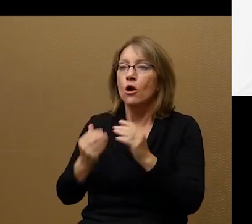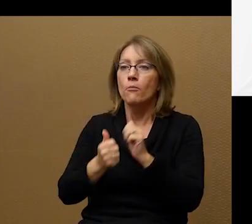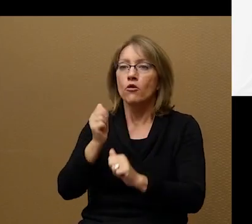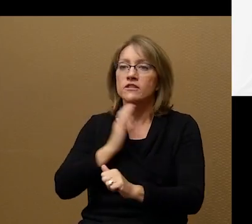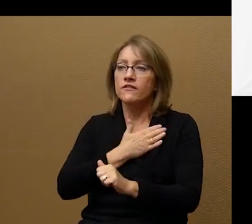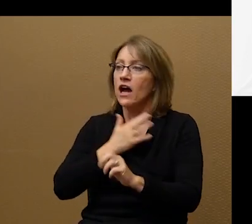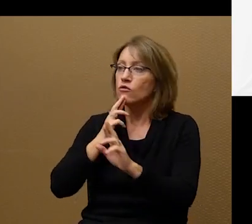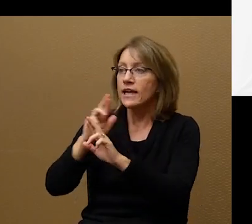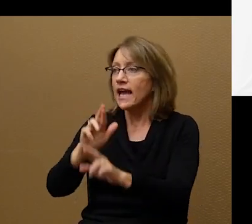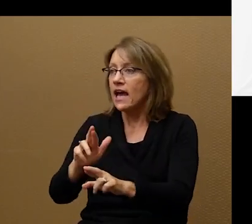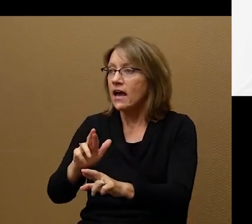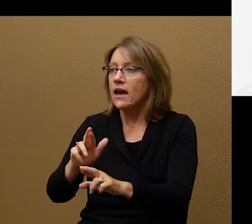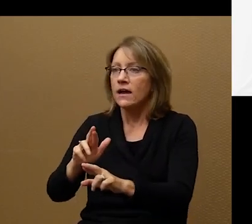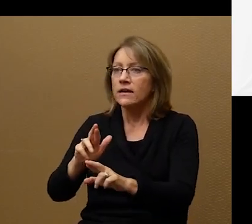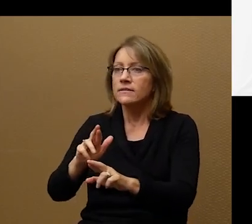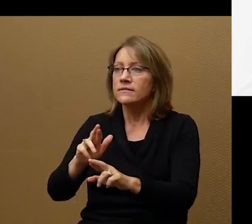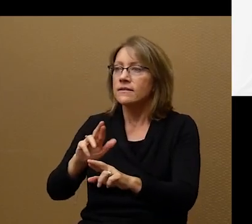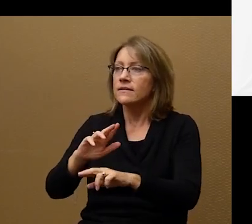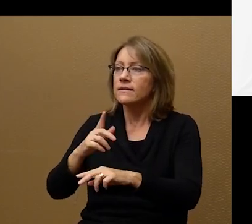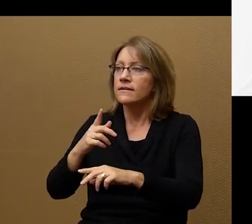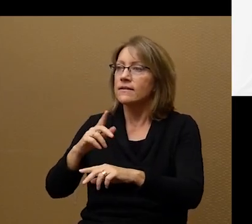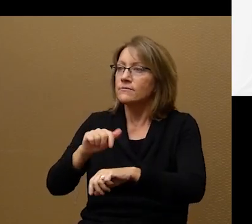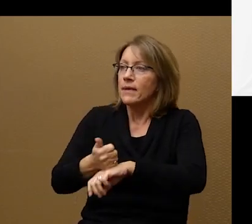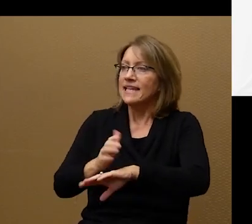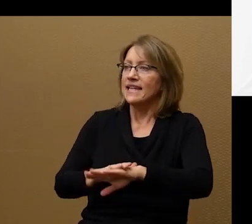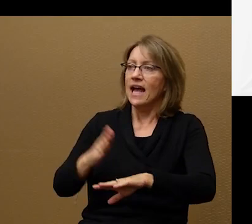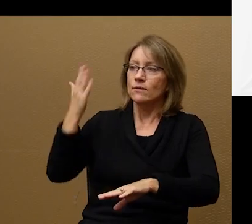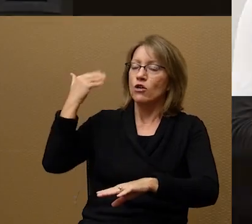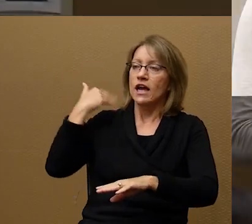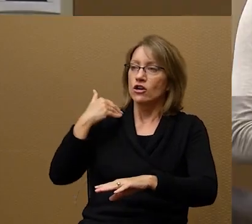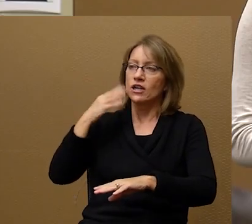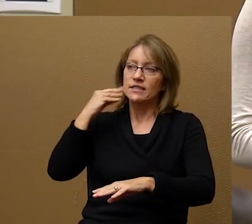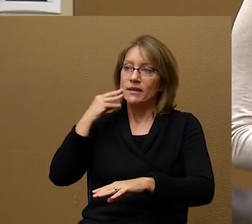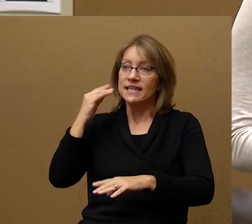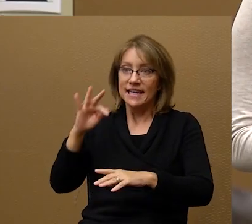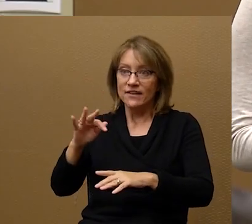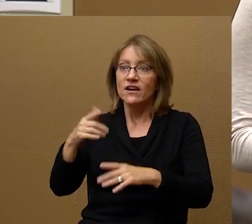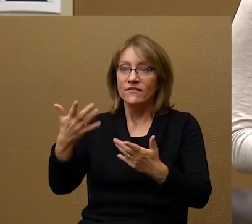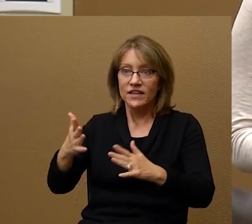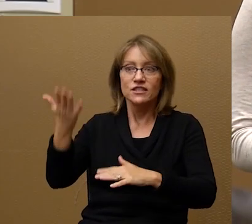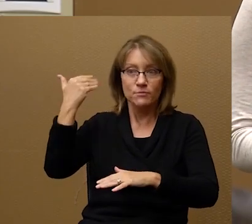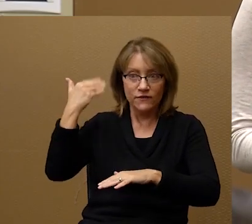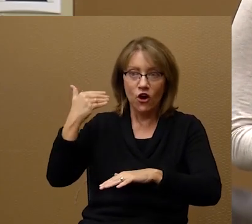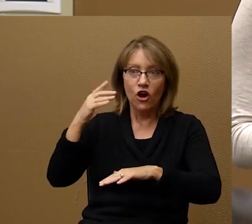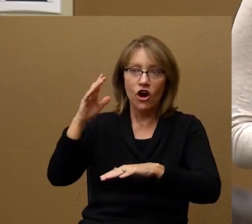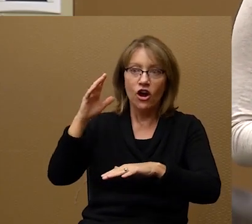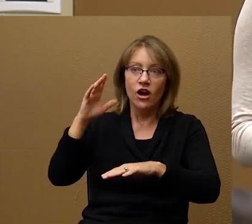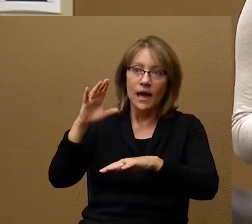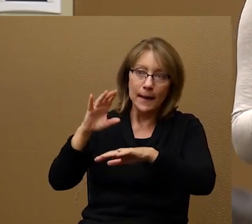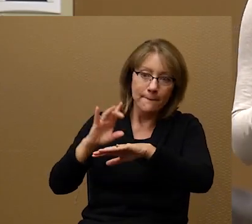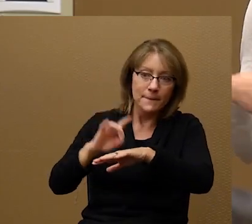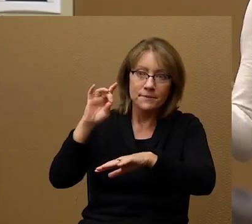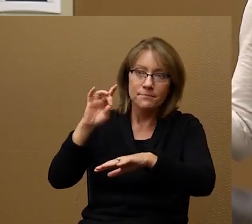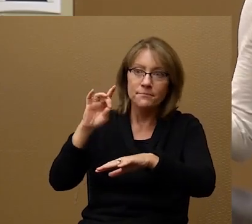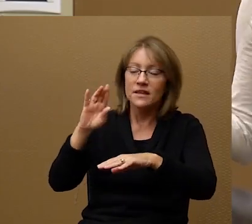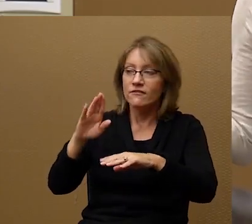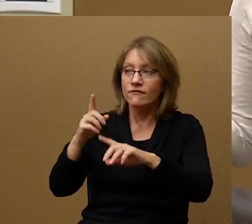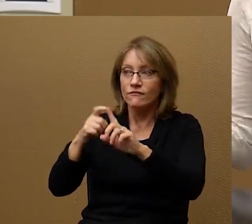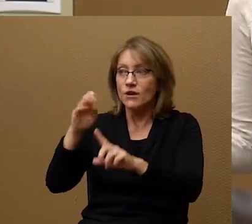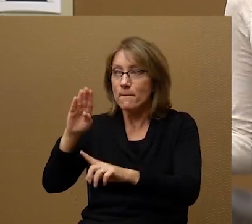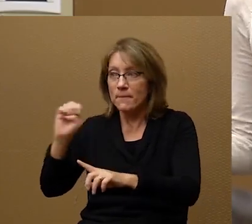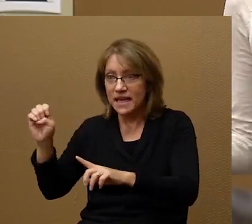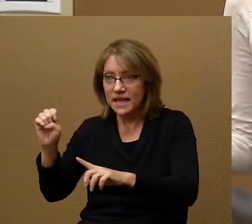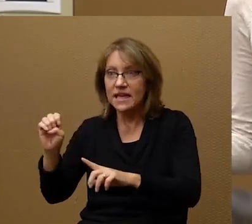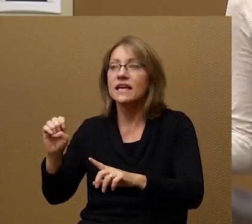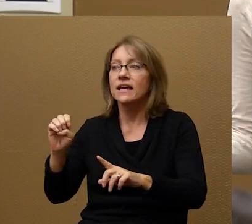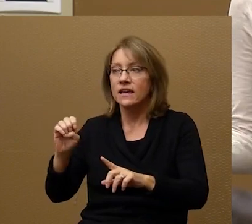reactions are based on prior experiences. If you have been stung by a bee, chances are your interpretation can be different than someone that's